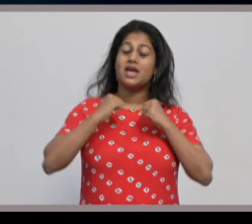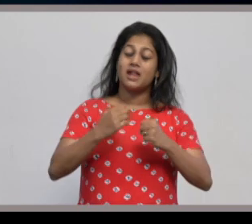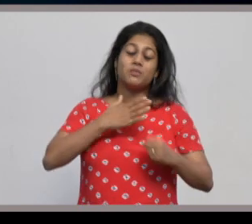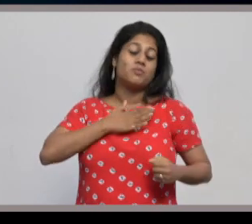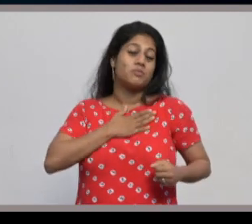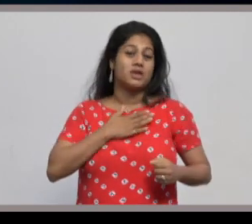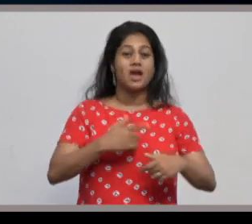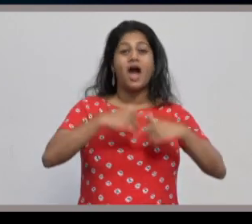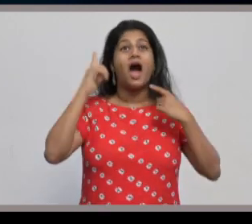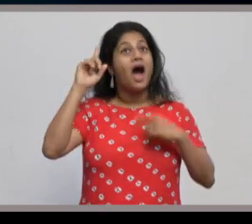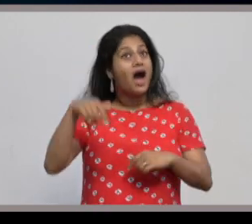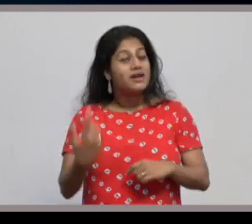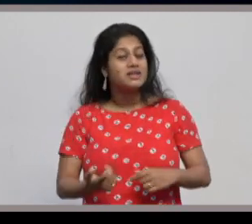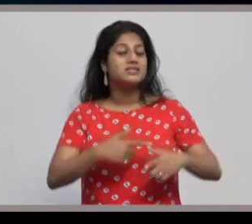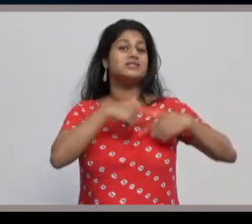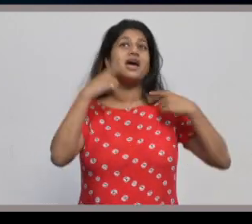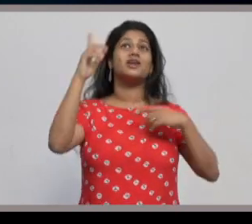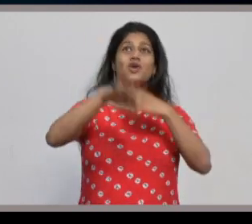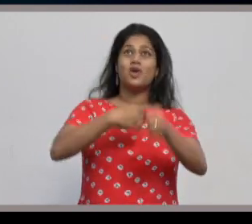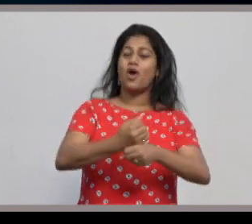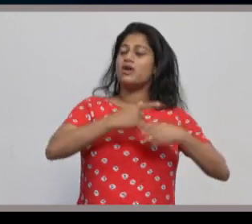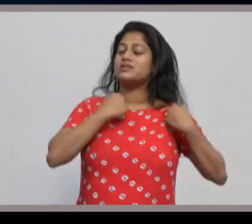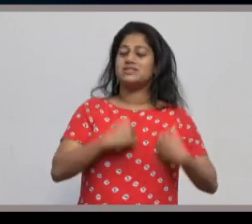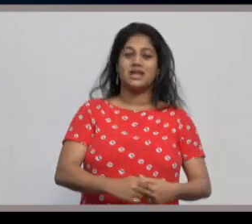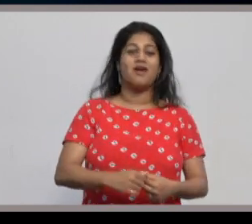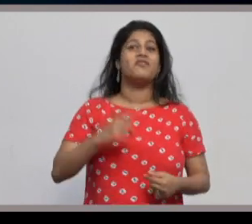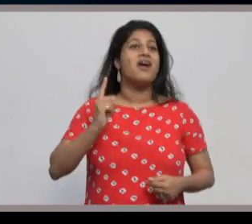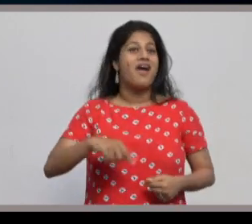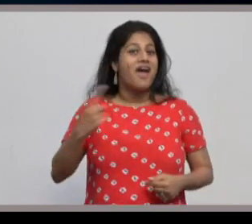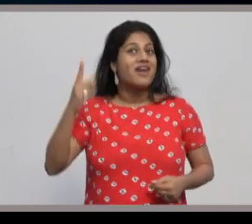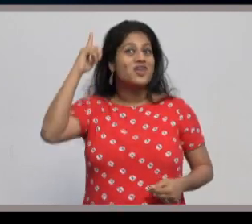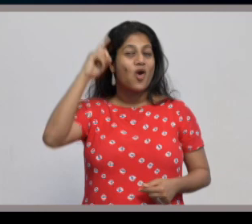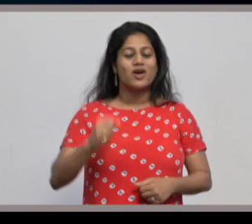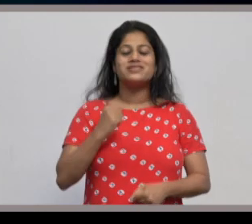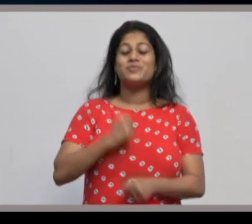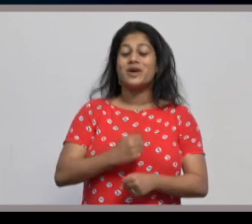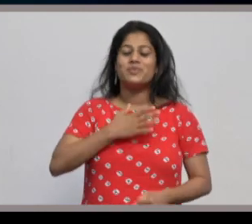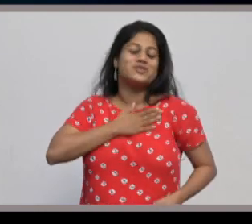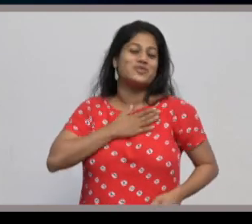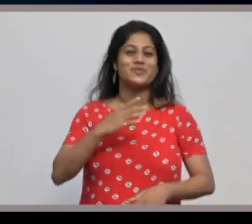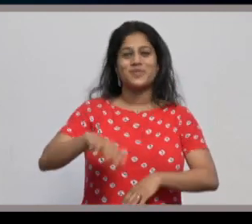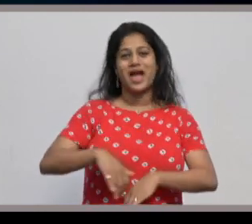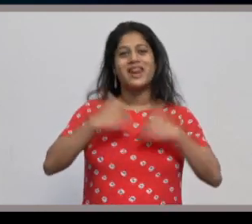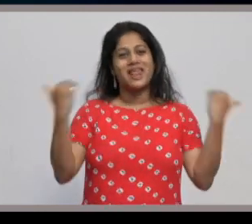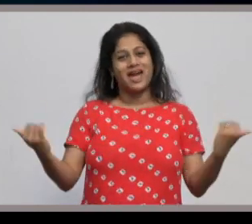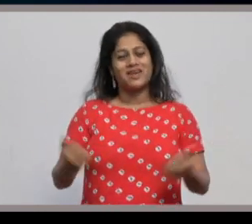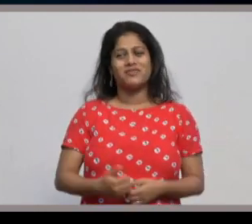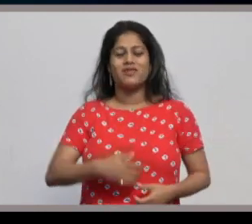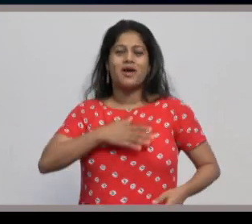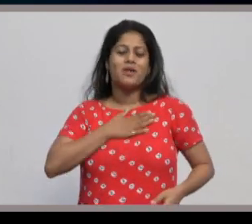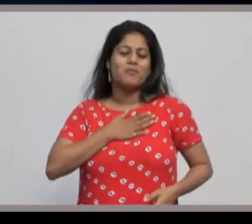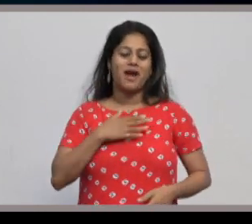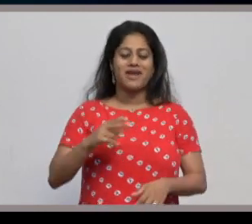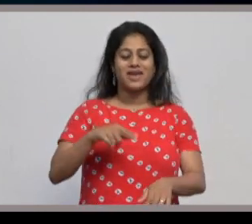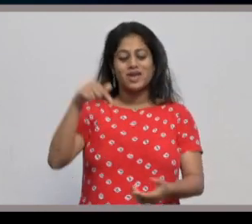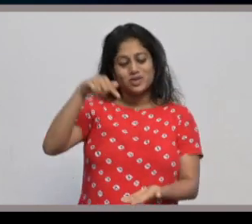a clearer understanding about the kingdom principles, my calling, and God's purpose for my life. God has